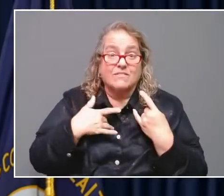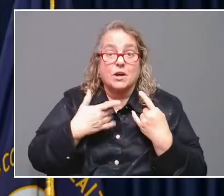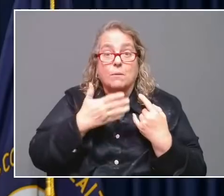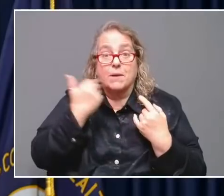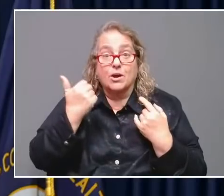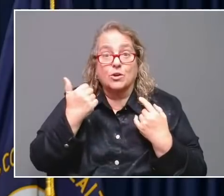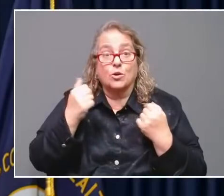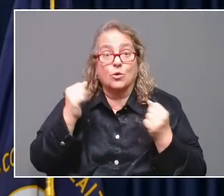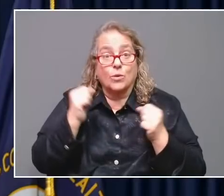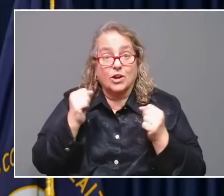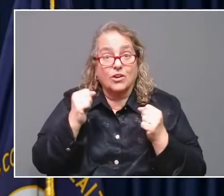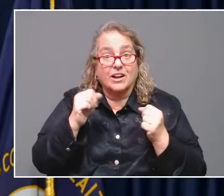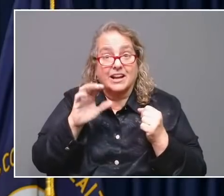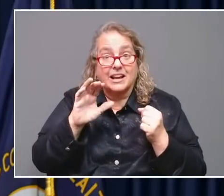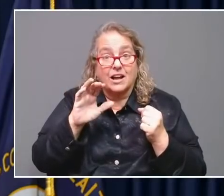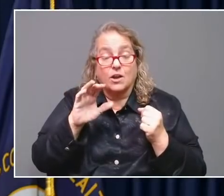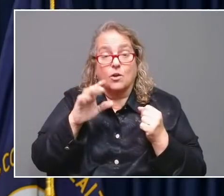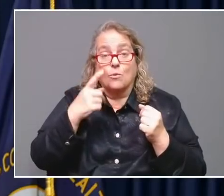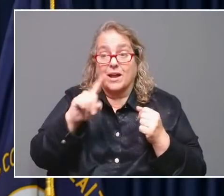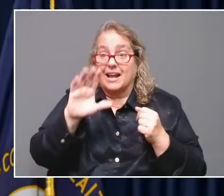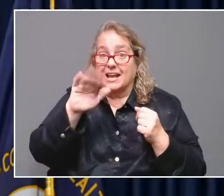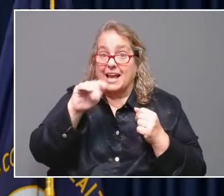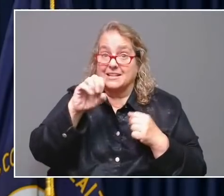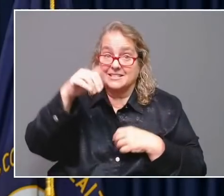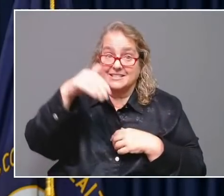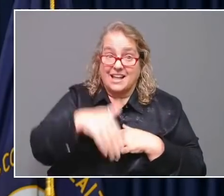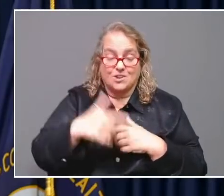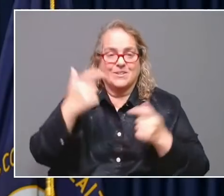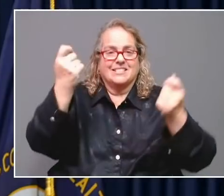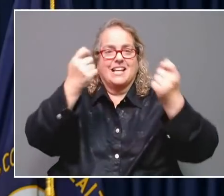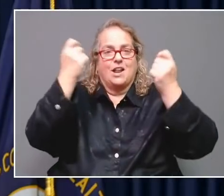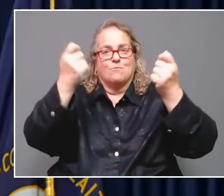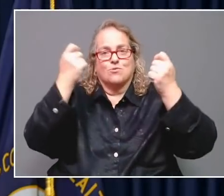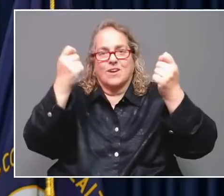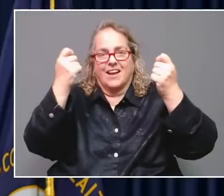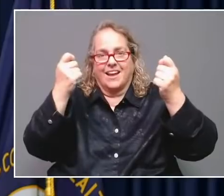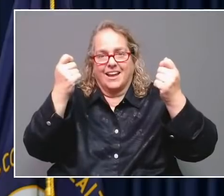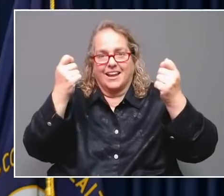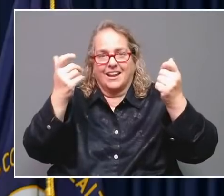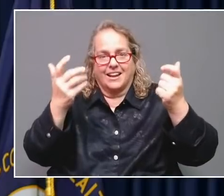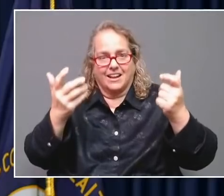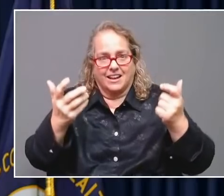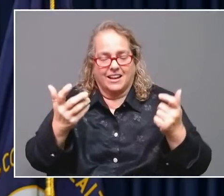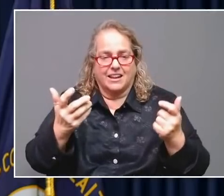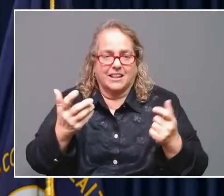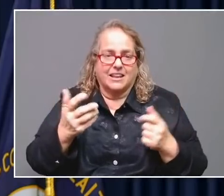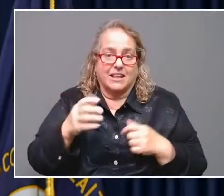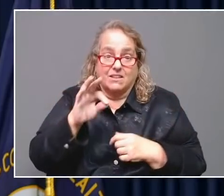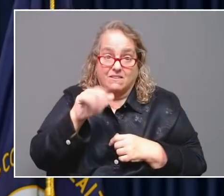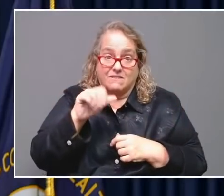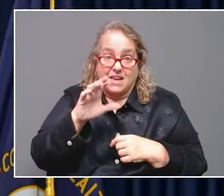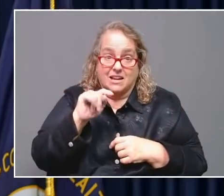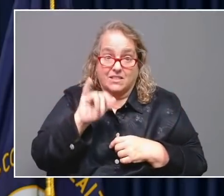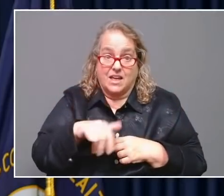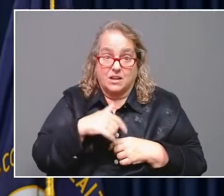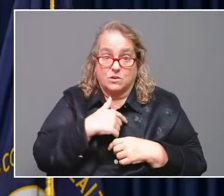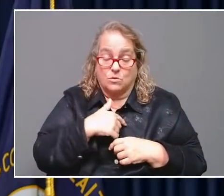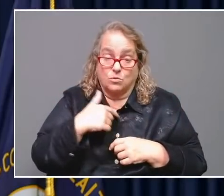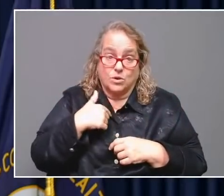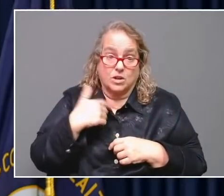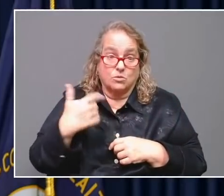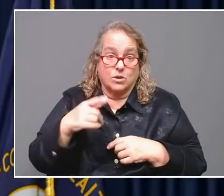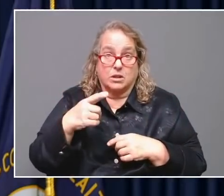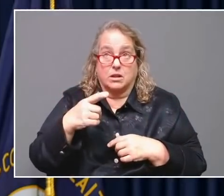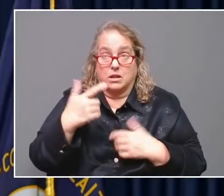want to go out and celebrate in different ways. The fact that we have come off such